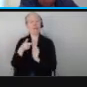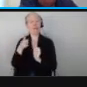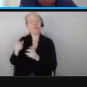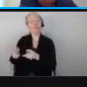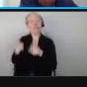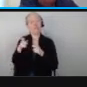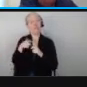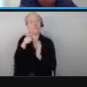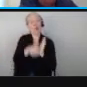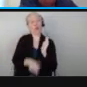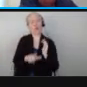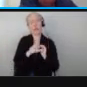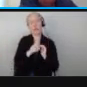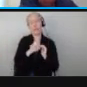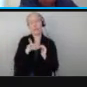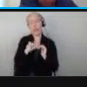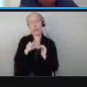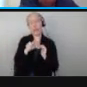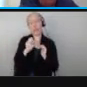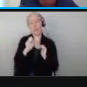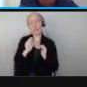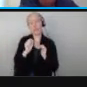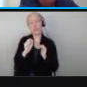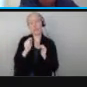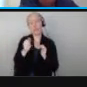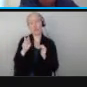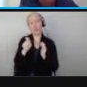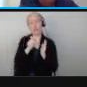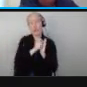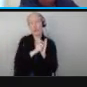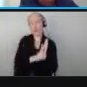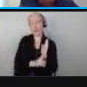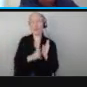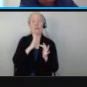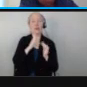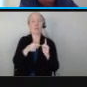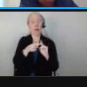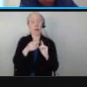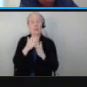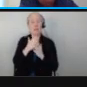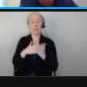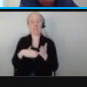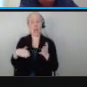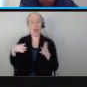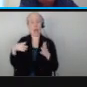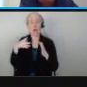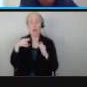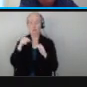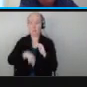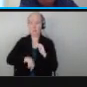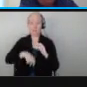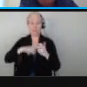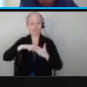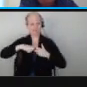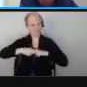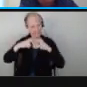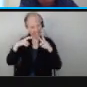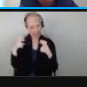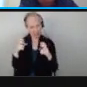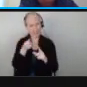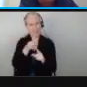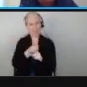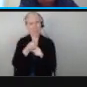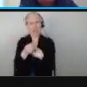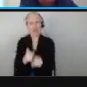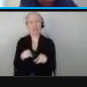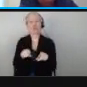the deep issues that occur during the aviation medical certification process. So in